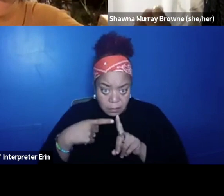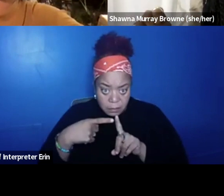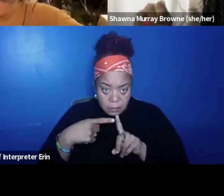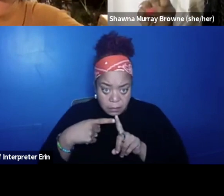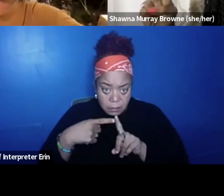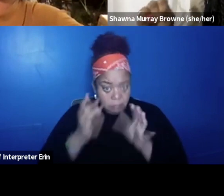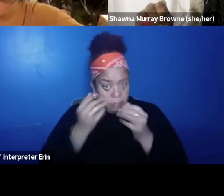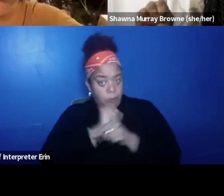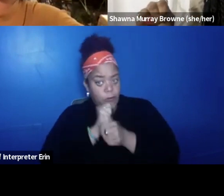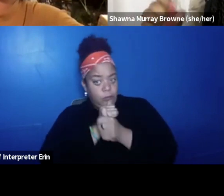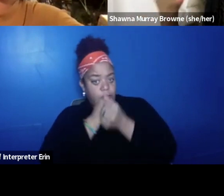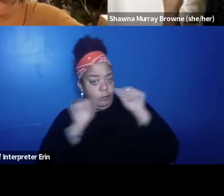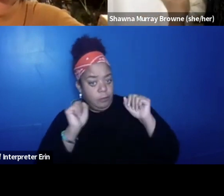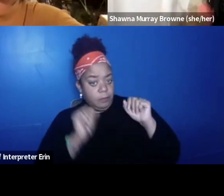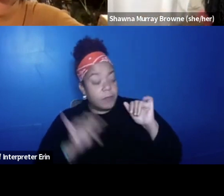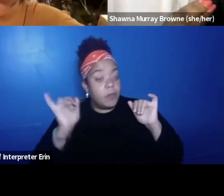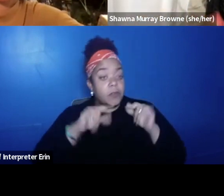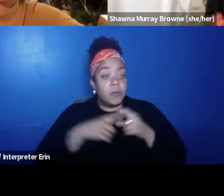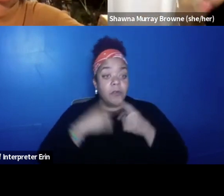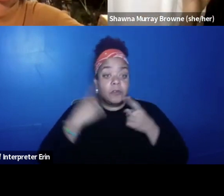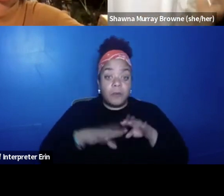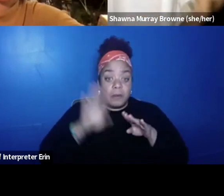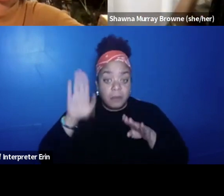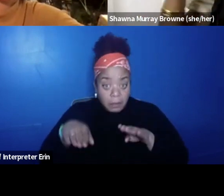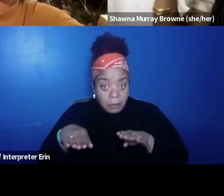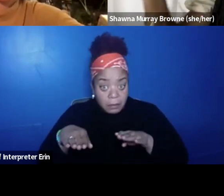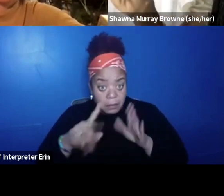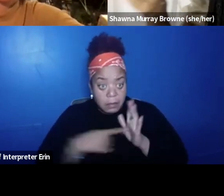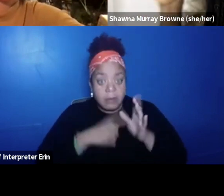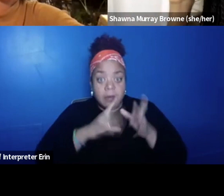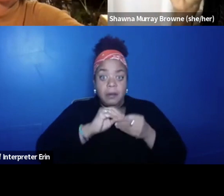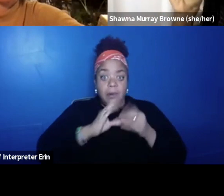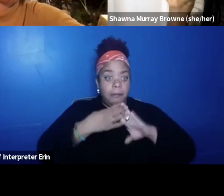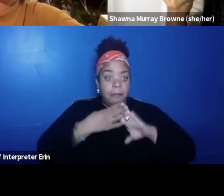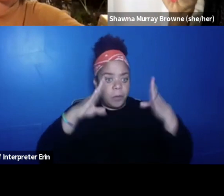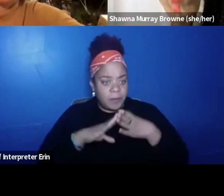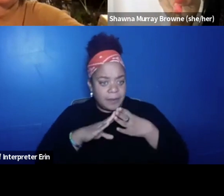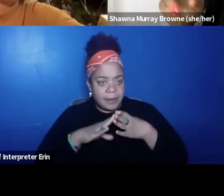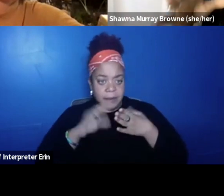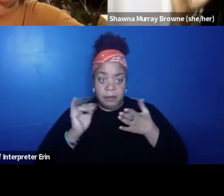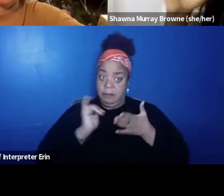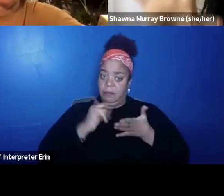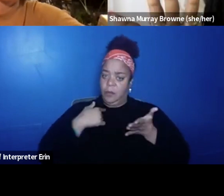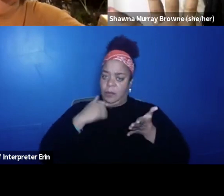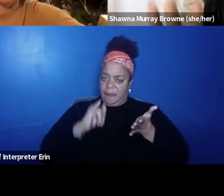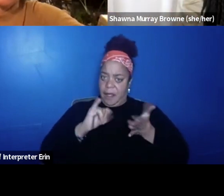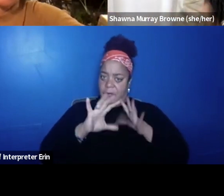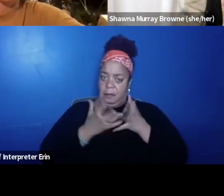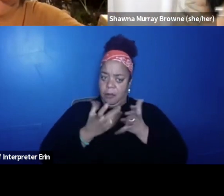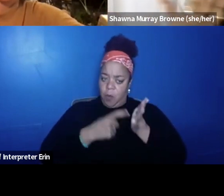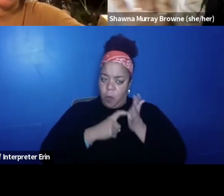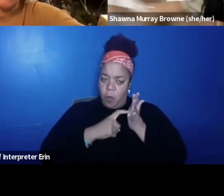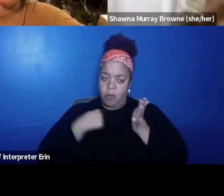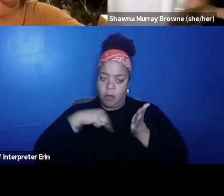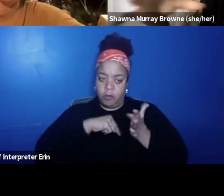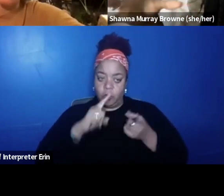disconnecting themselves from community. It requires us to have to other those we serve. That is why there